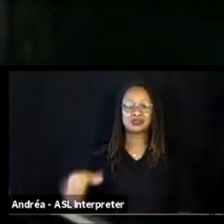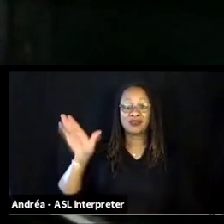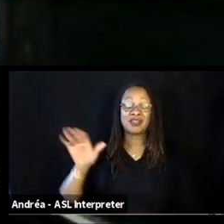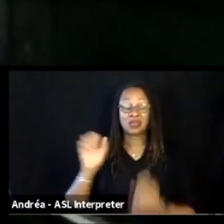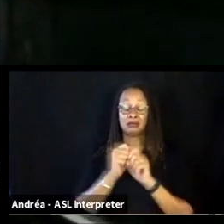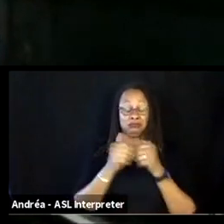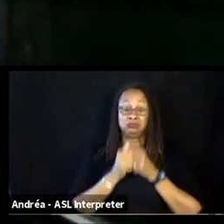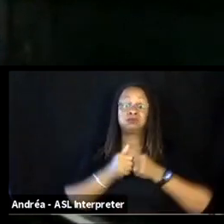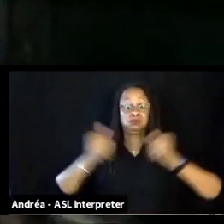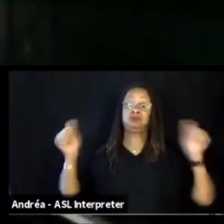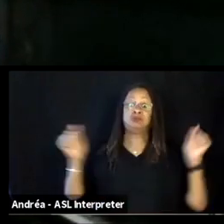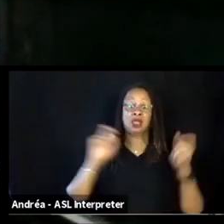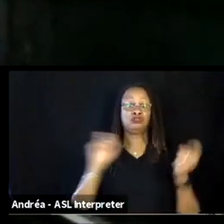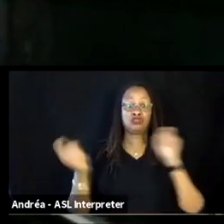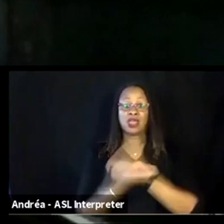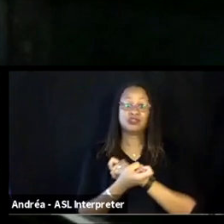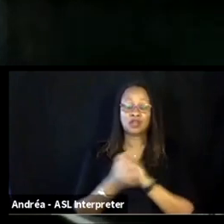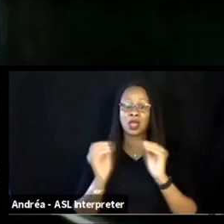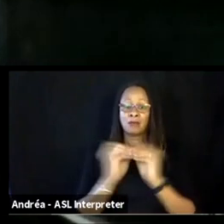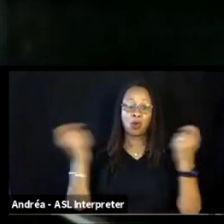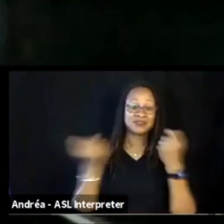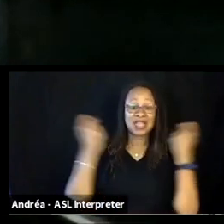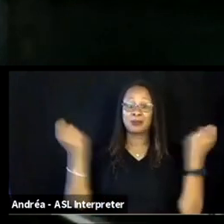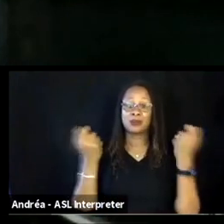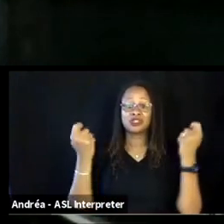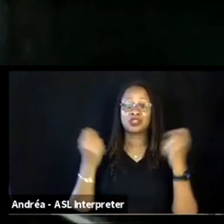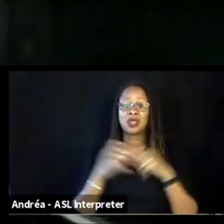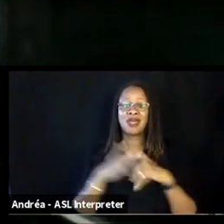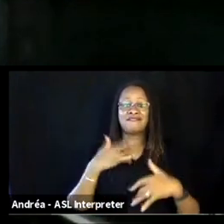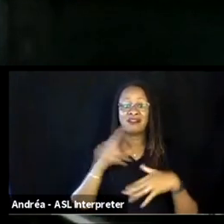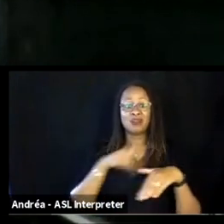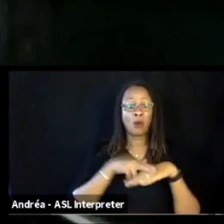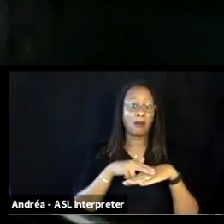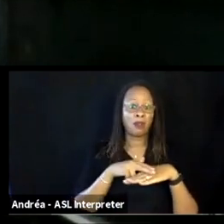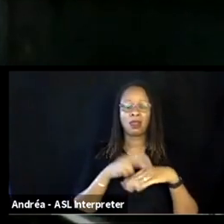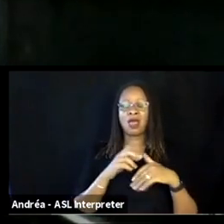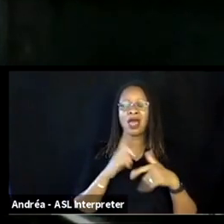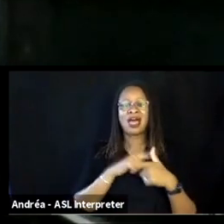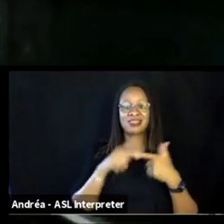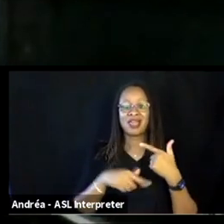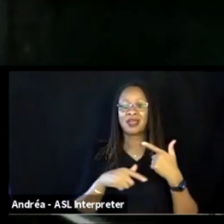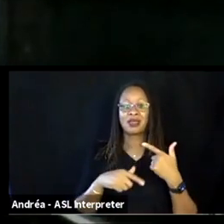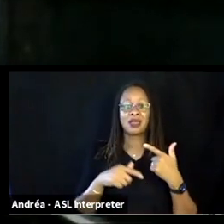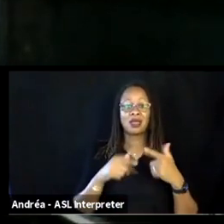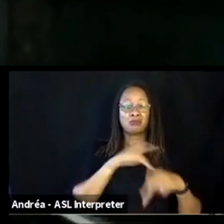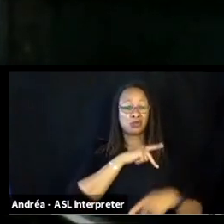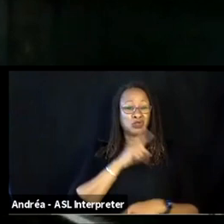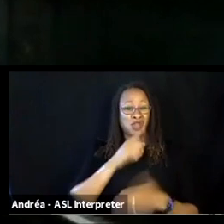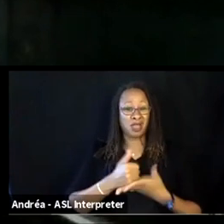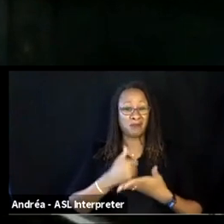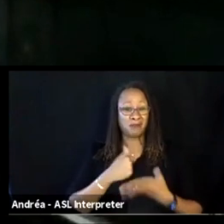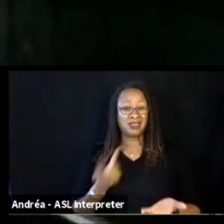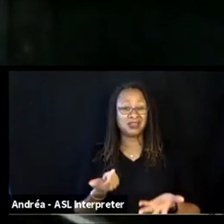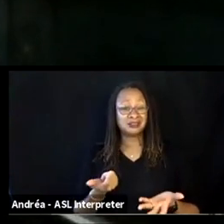this like stark change where it was, you know, more of a celebration. It just felt normal. And that at least, you know, personally really helped me. So I think,